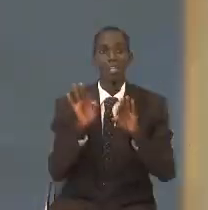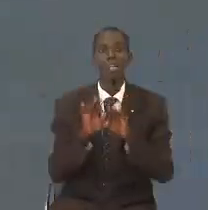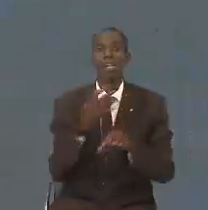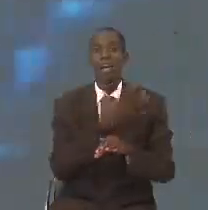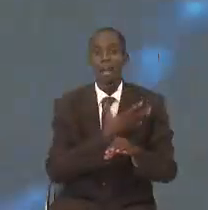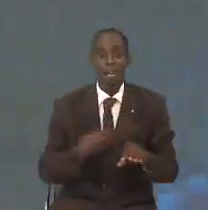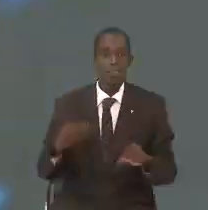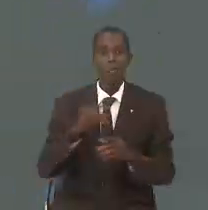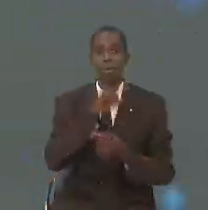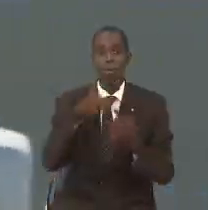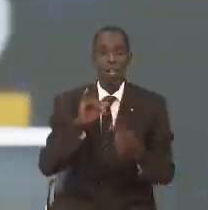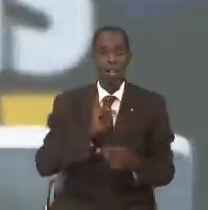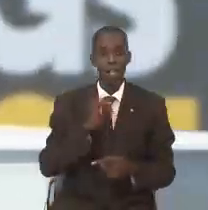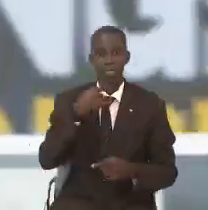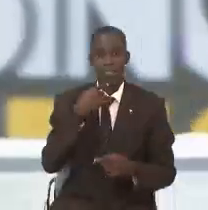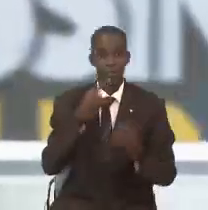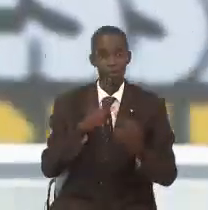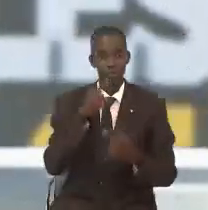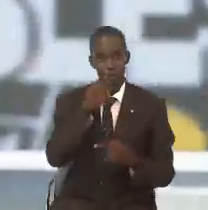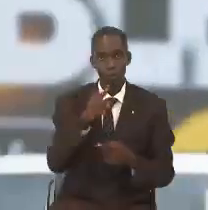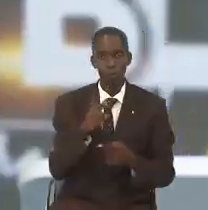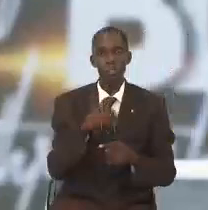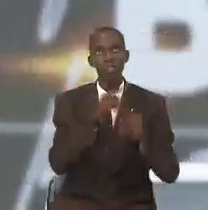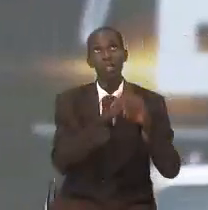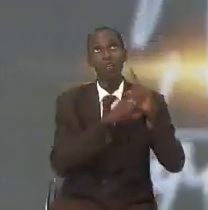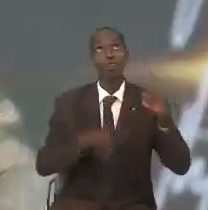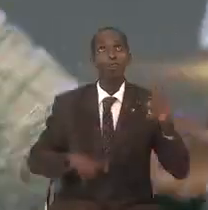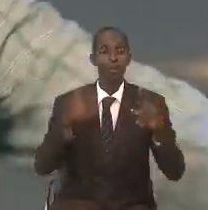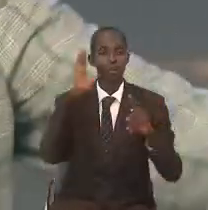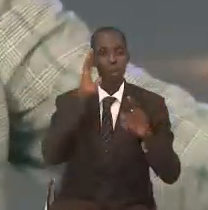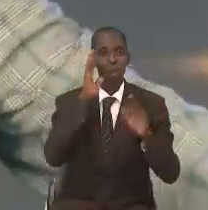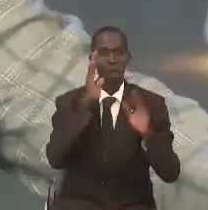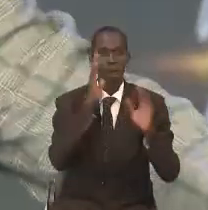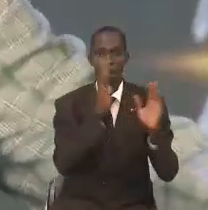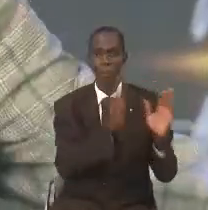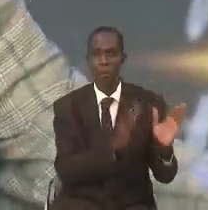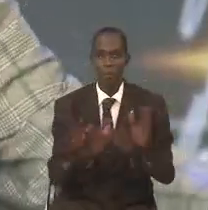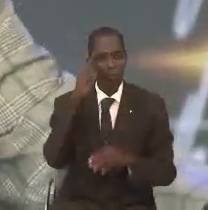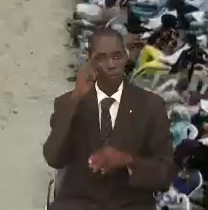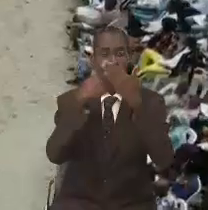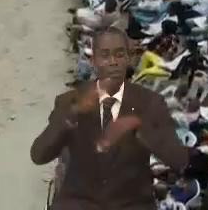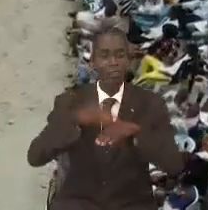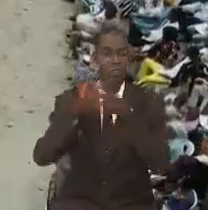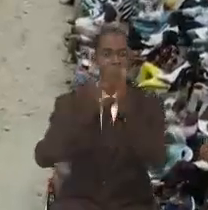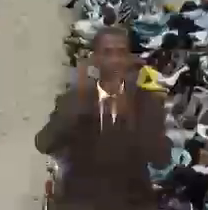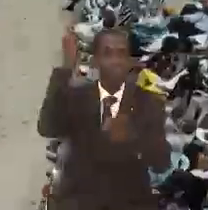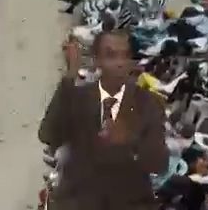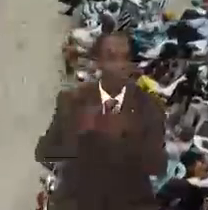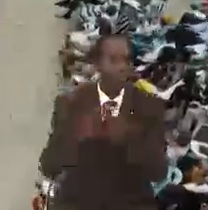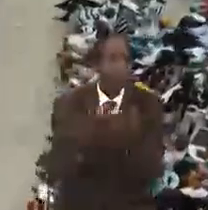say, I pray, the Lord will get you ready for heaven in Jesus' name.